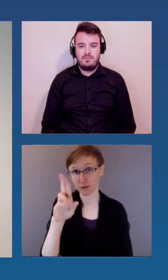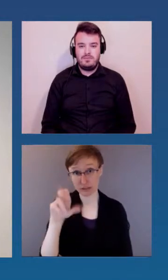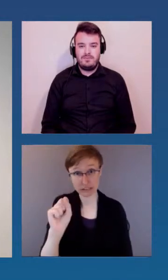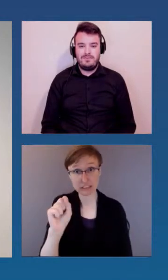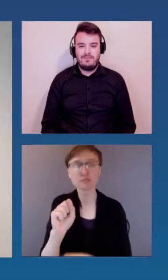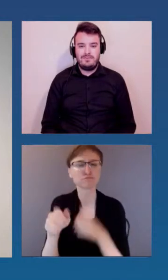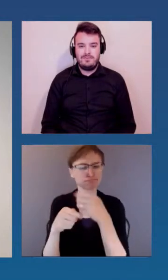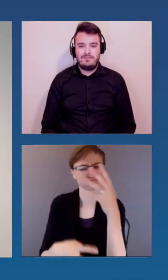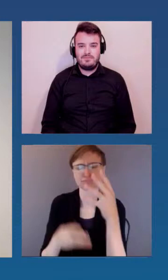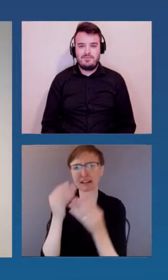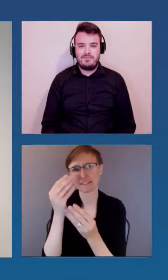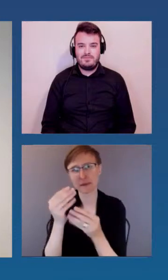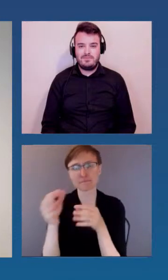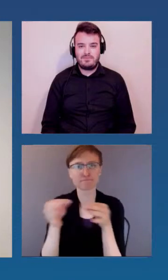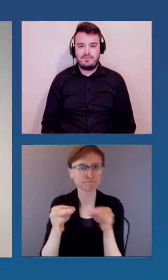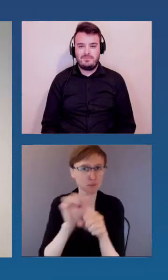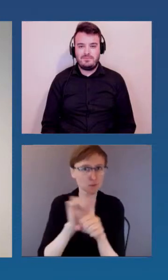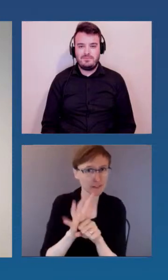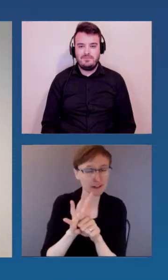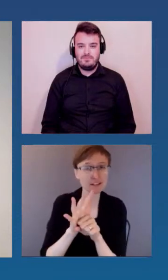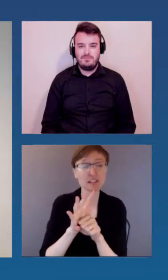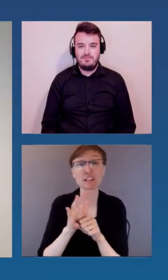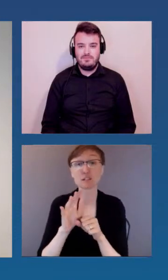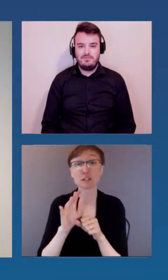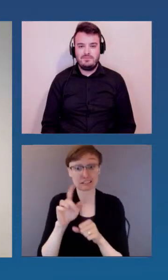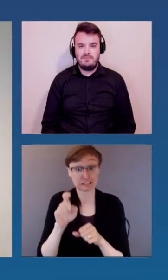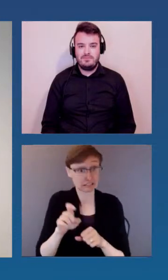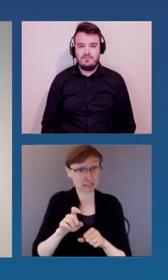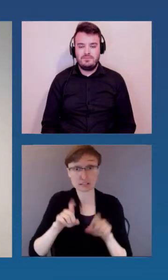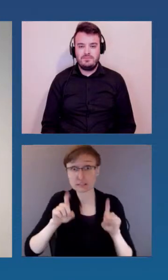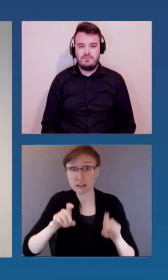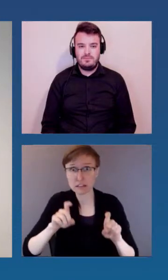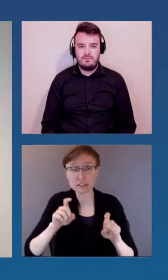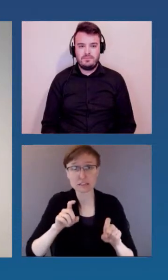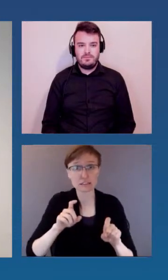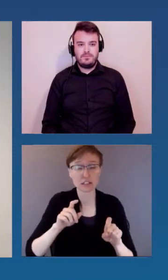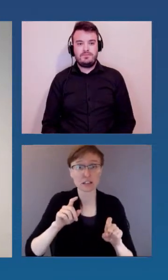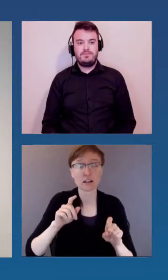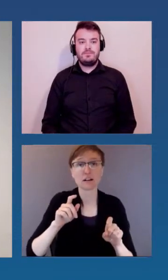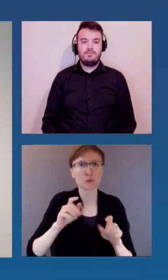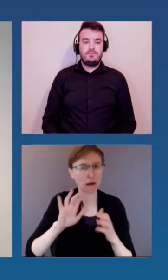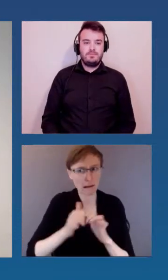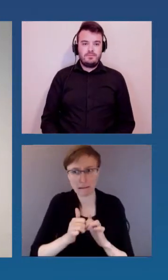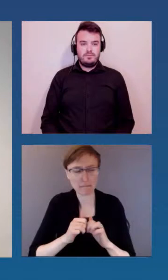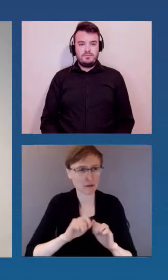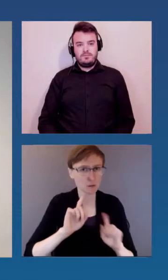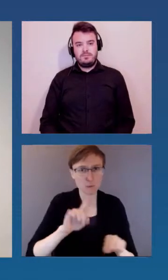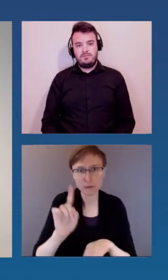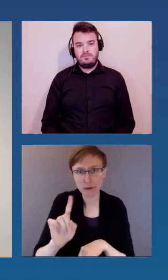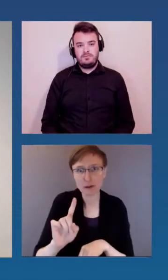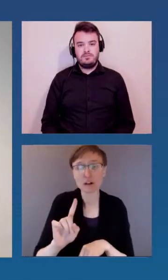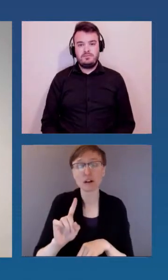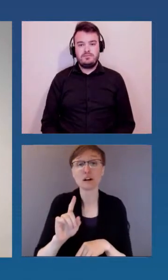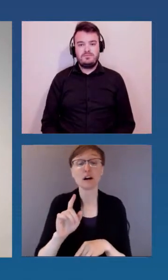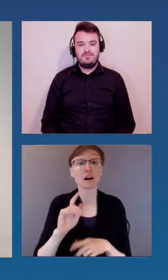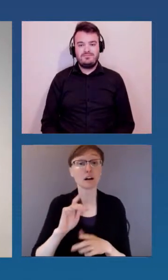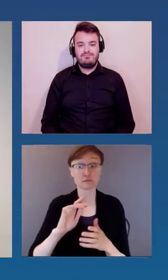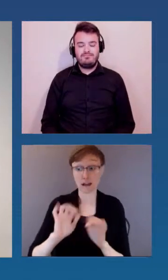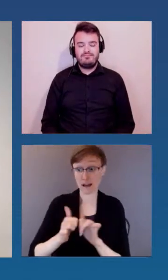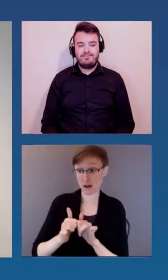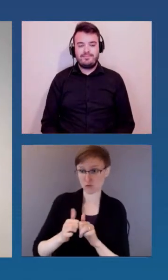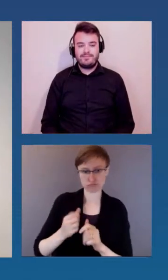les étudiants et les établissements postsecondaires que SPO Santé publique Ottawa est là avec vous à chaque